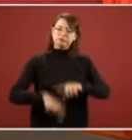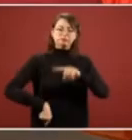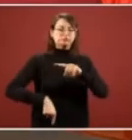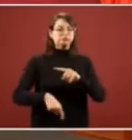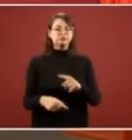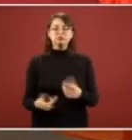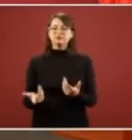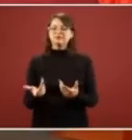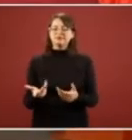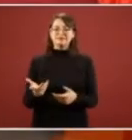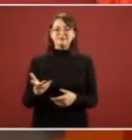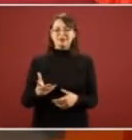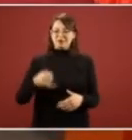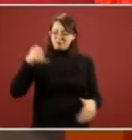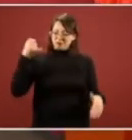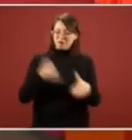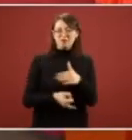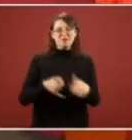roots.